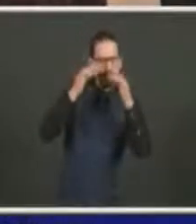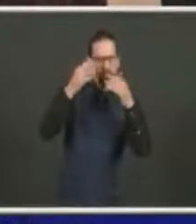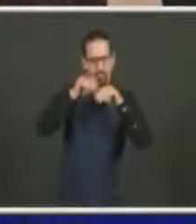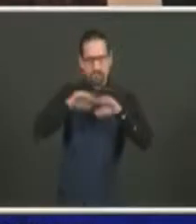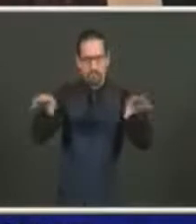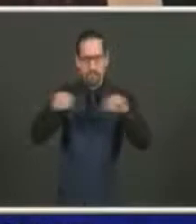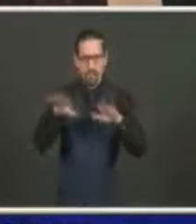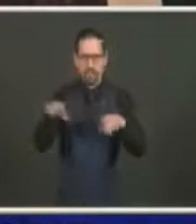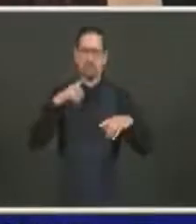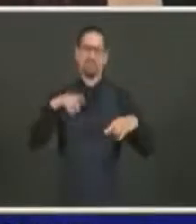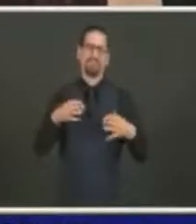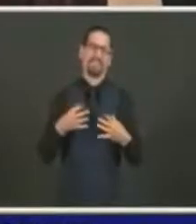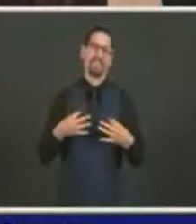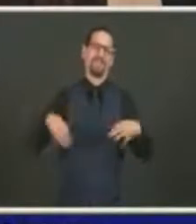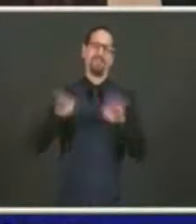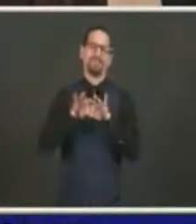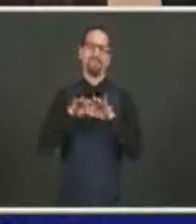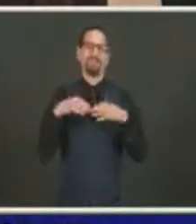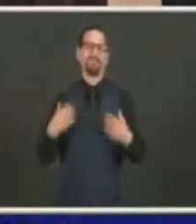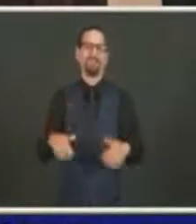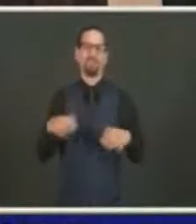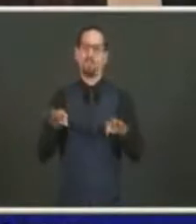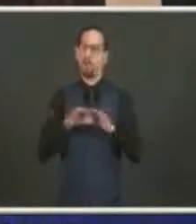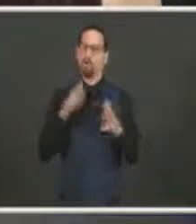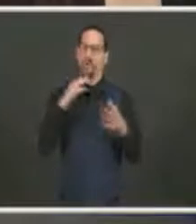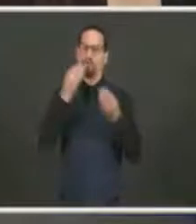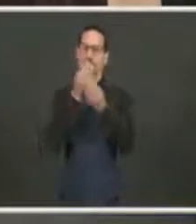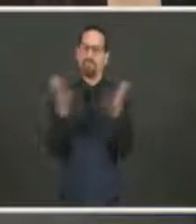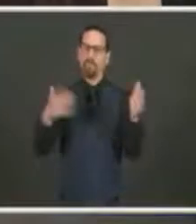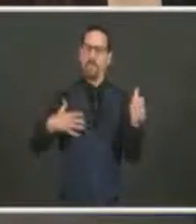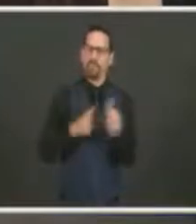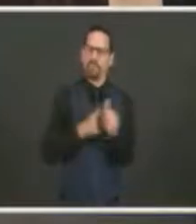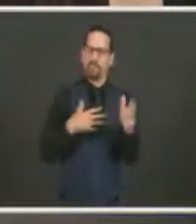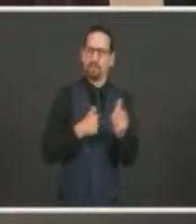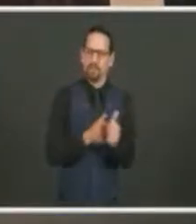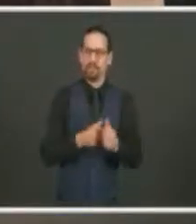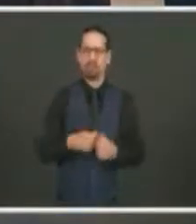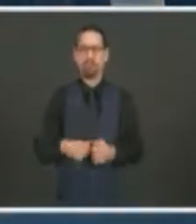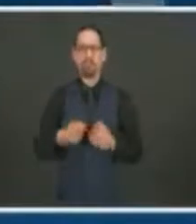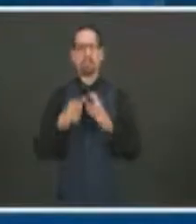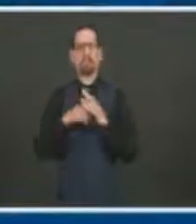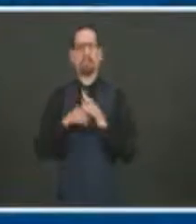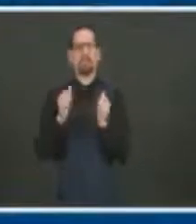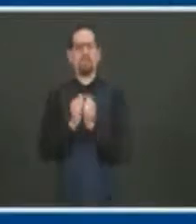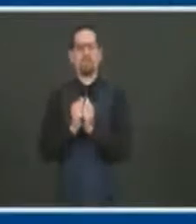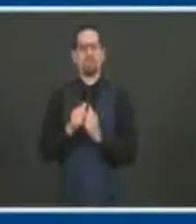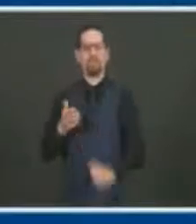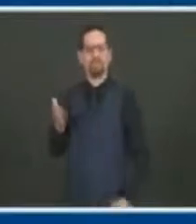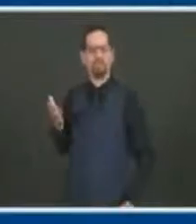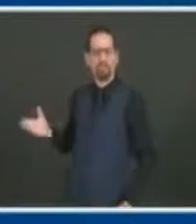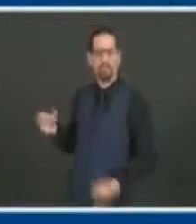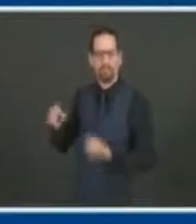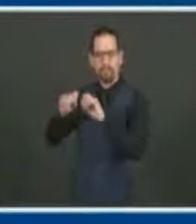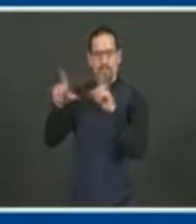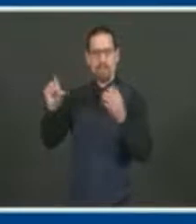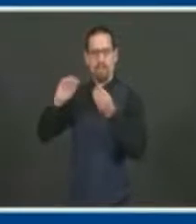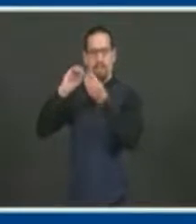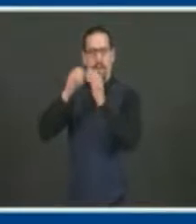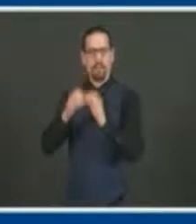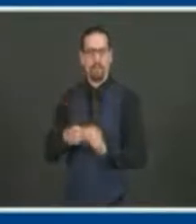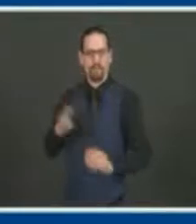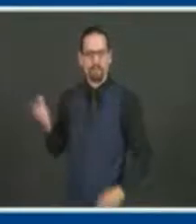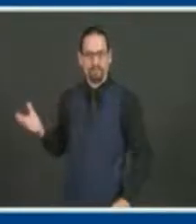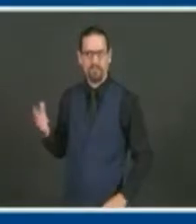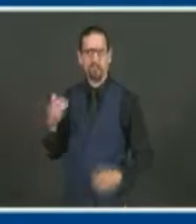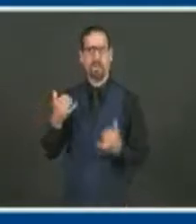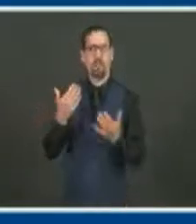been shared. I'll start with the numbers for today and from the weekend. In terms of the numbers for today, we have